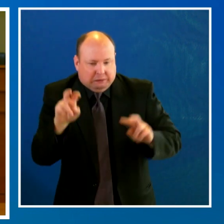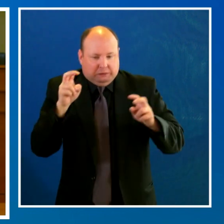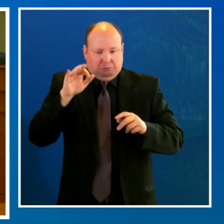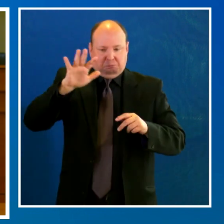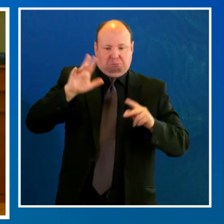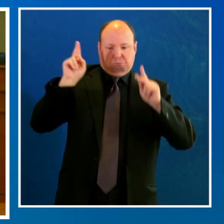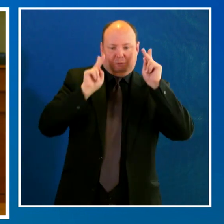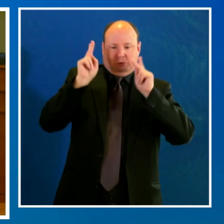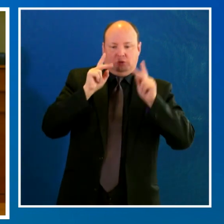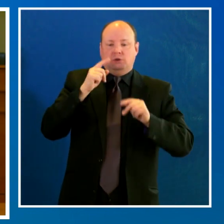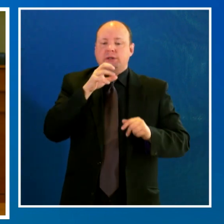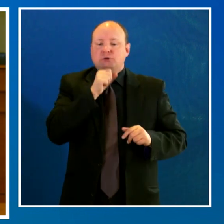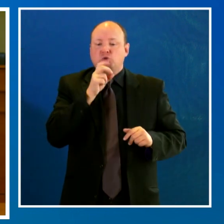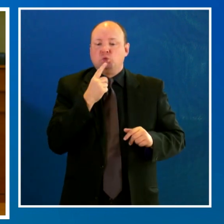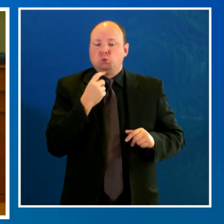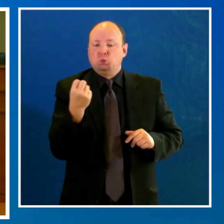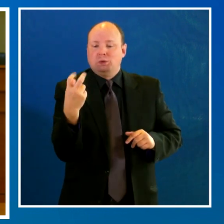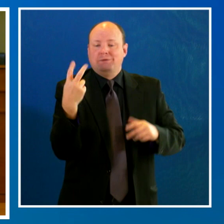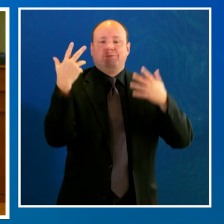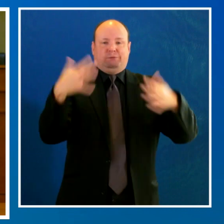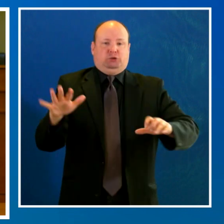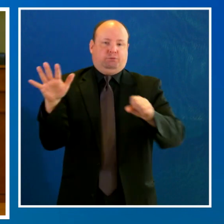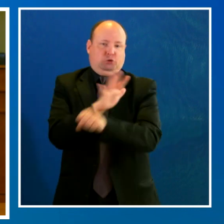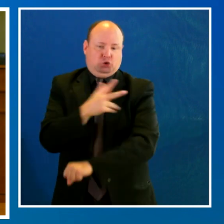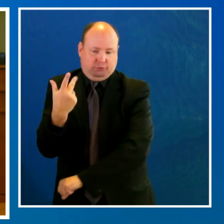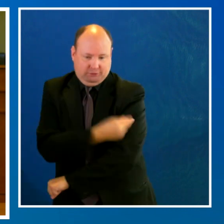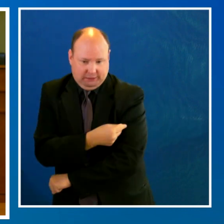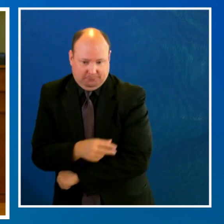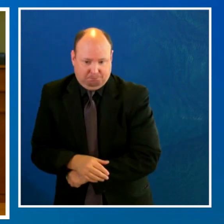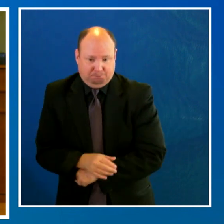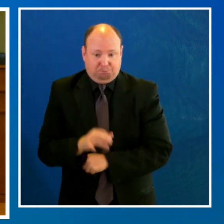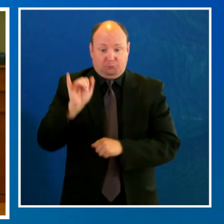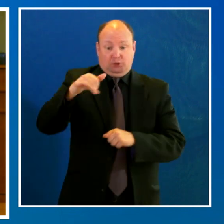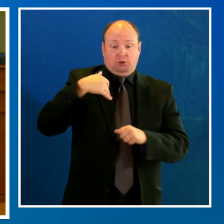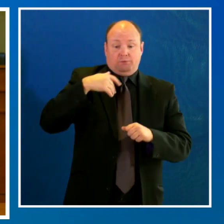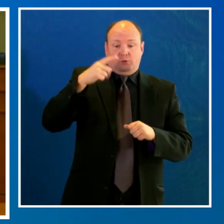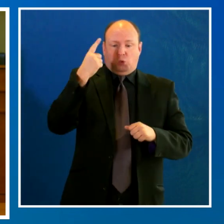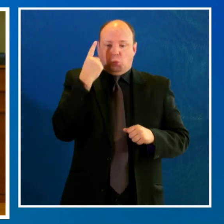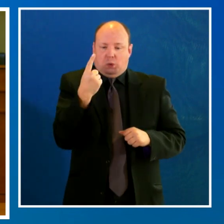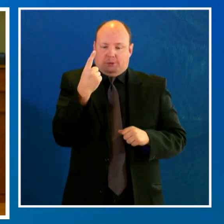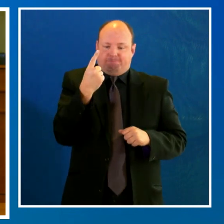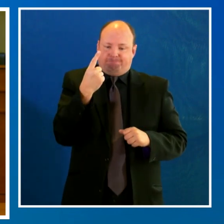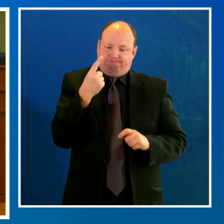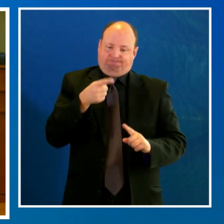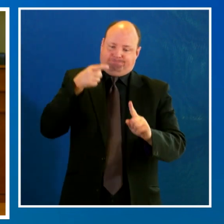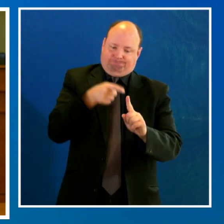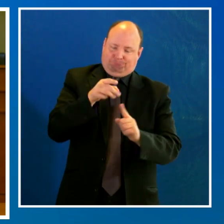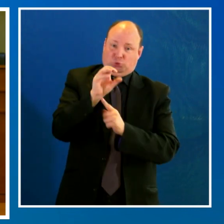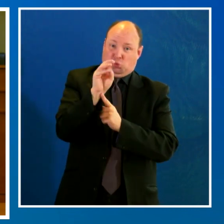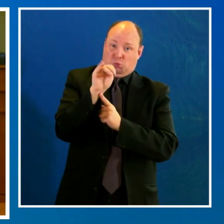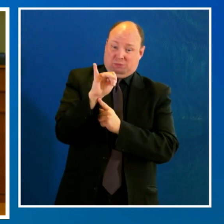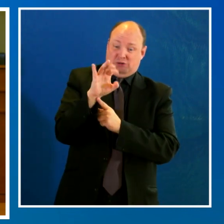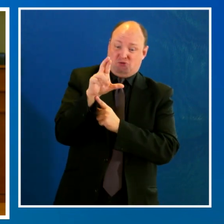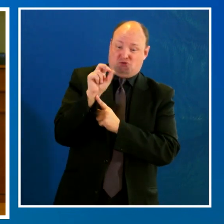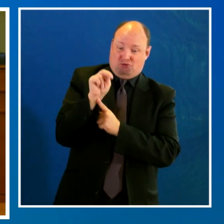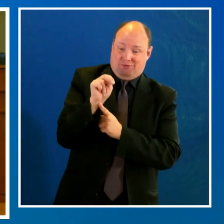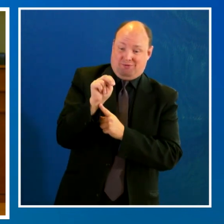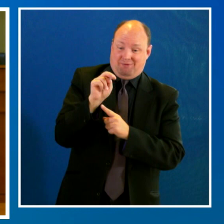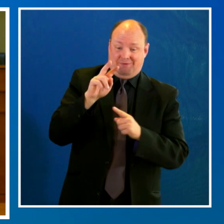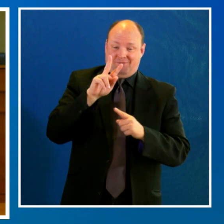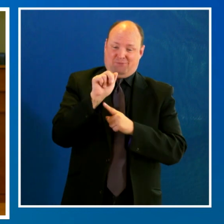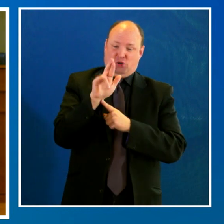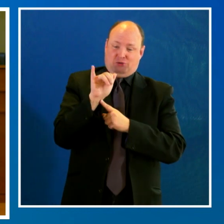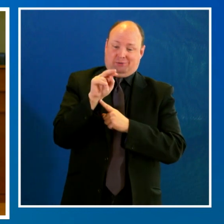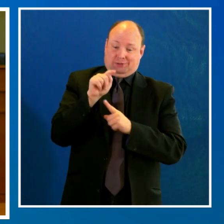The onset of the Omicron variant also has more of us getting booster shots, which helps fight the